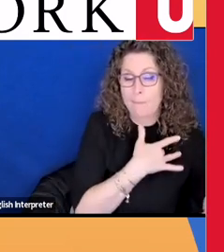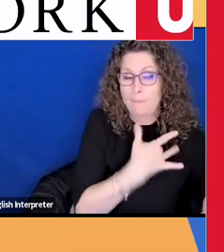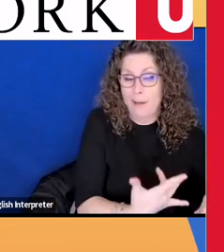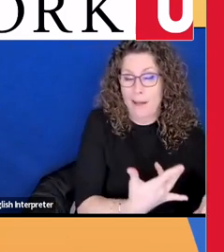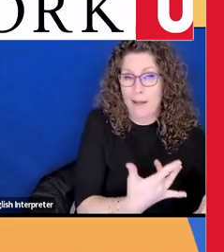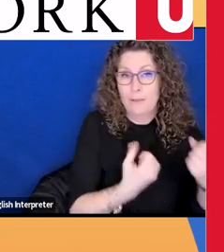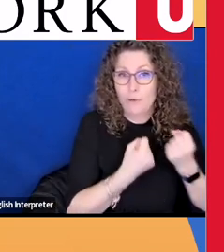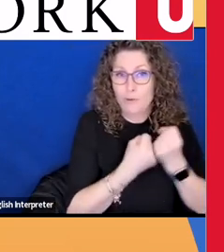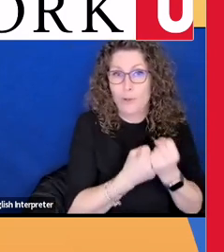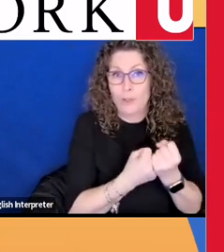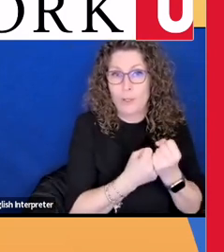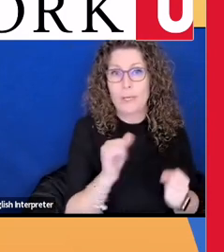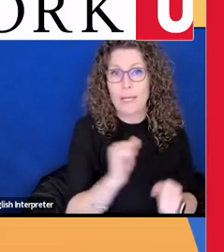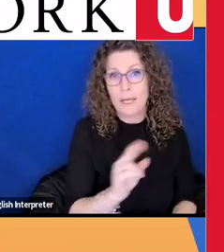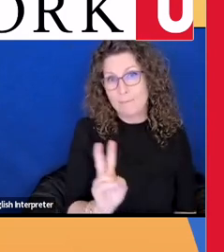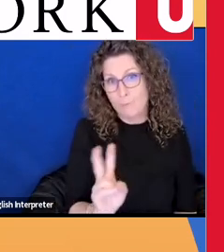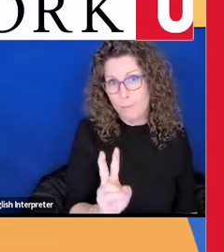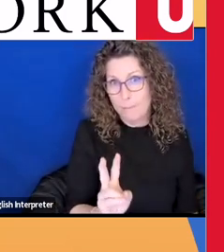solidarity.